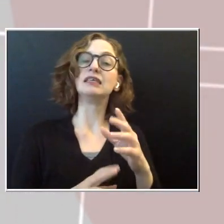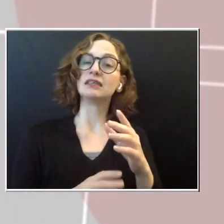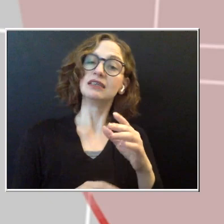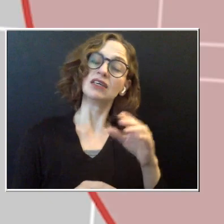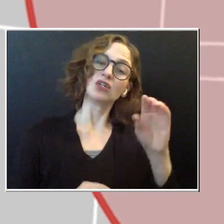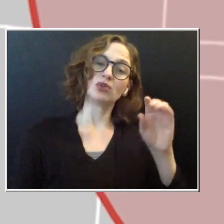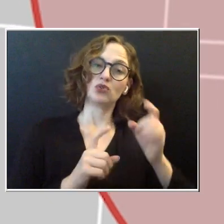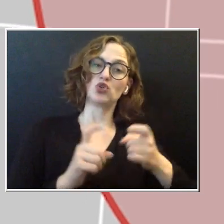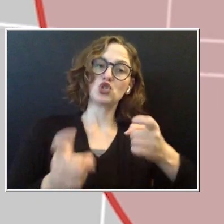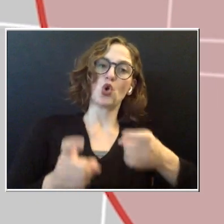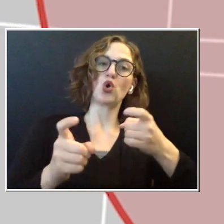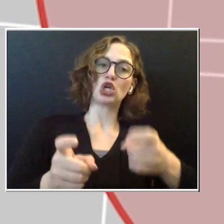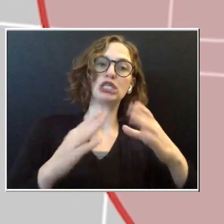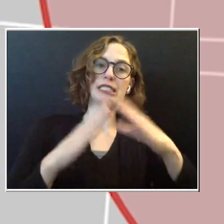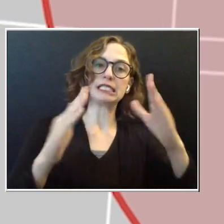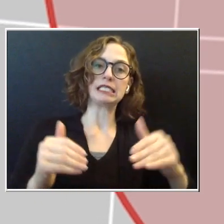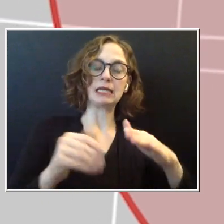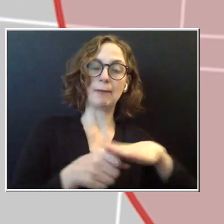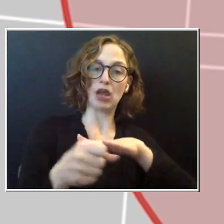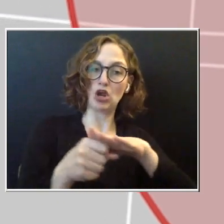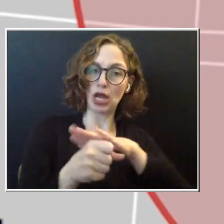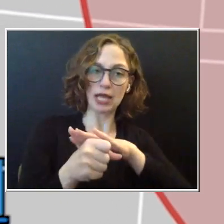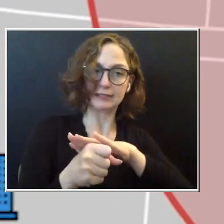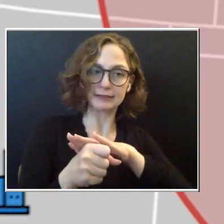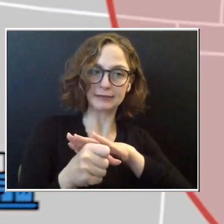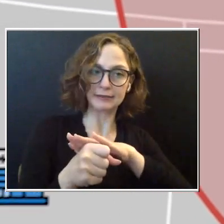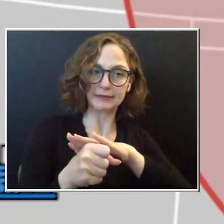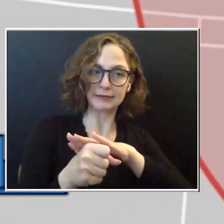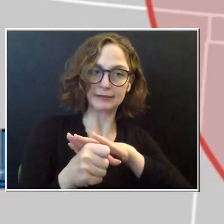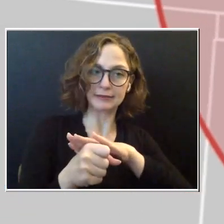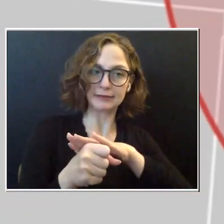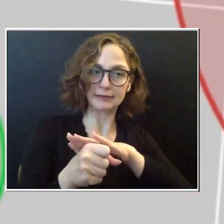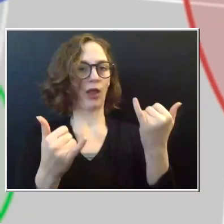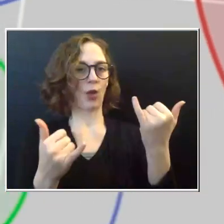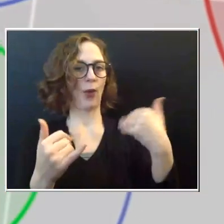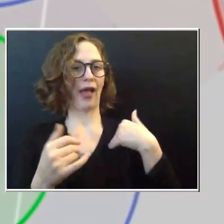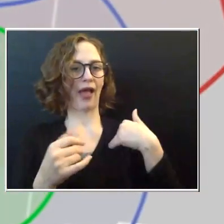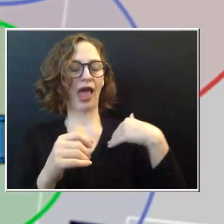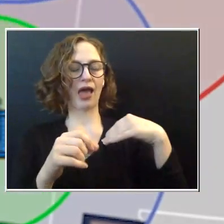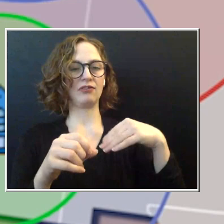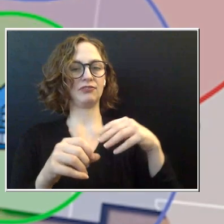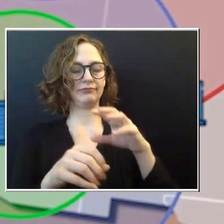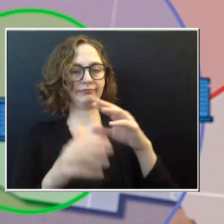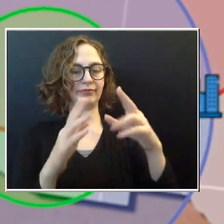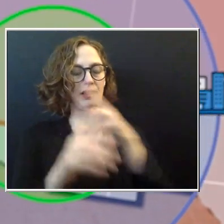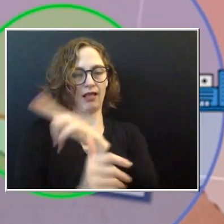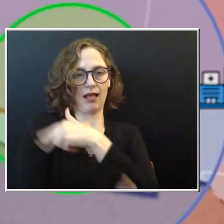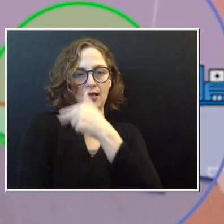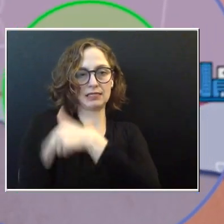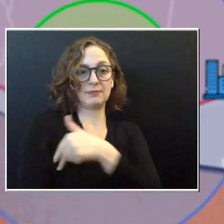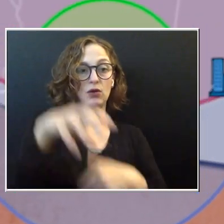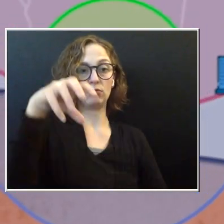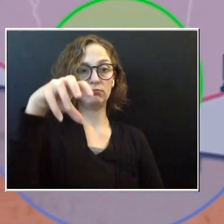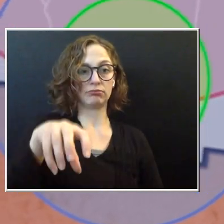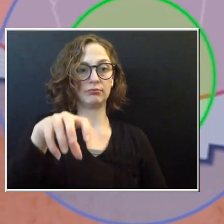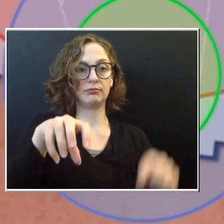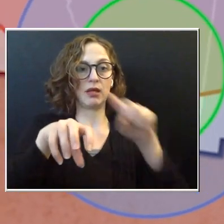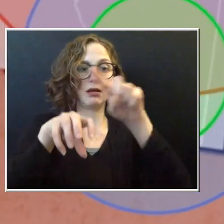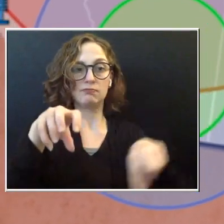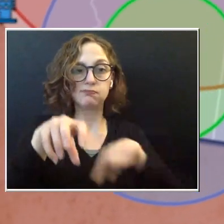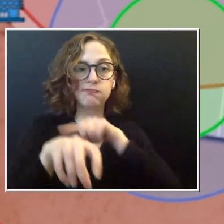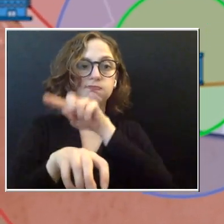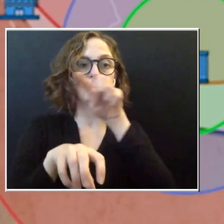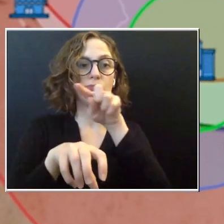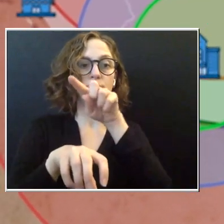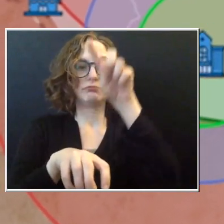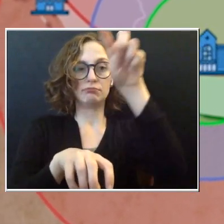circles, where they draw circles out from where the donor hospital is. The impact on patients is huge. By making these new circle model, they're trying